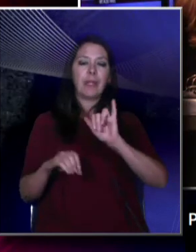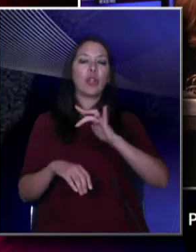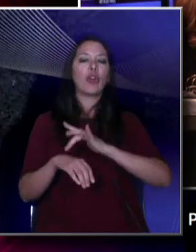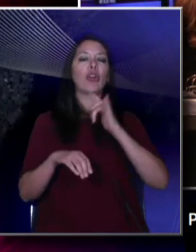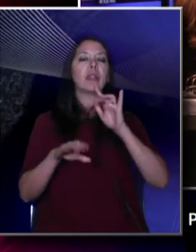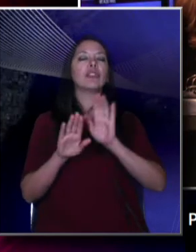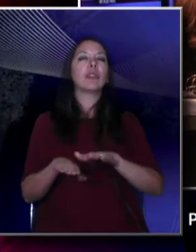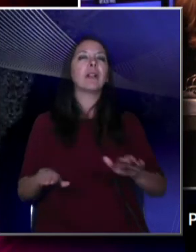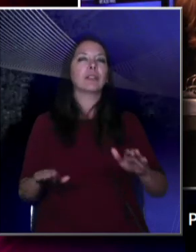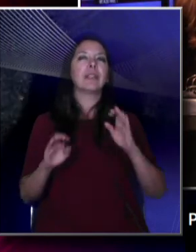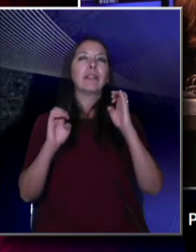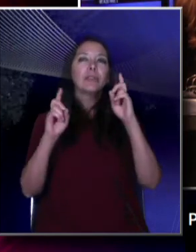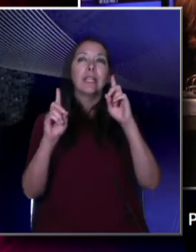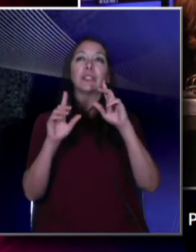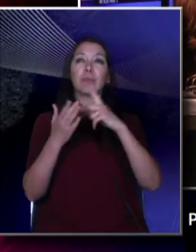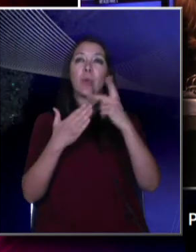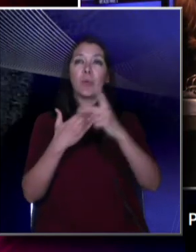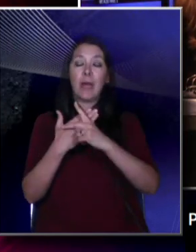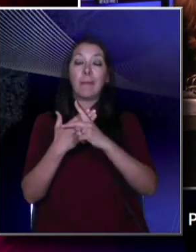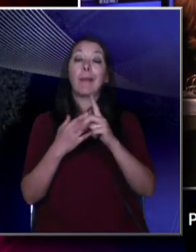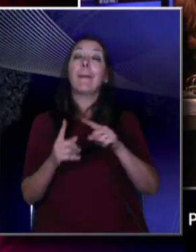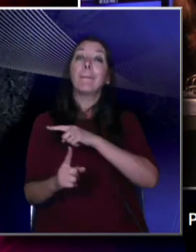3 preschools.